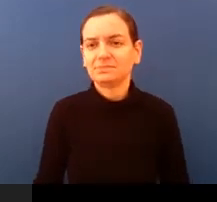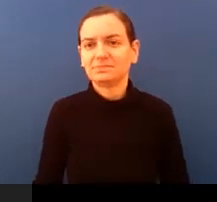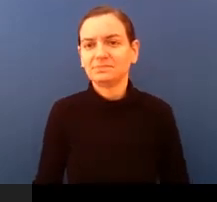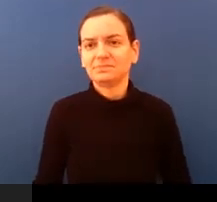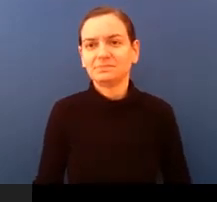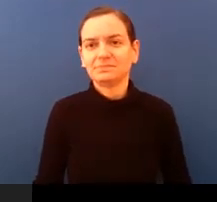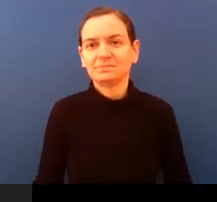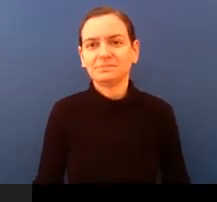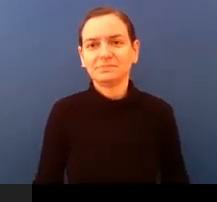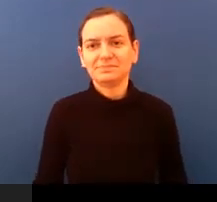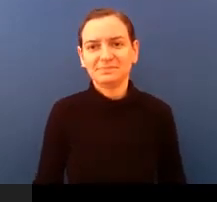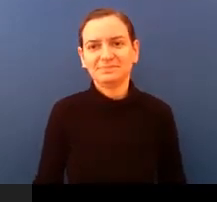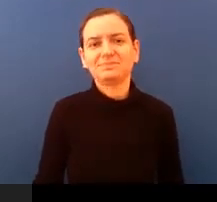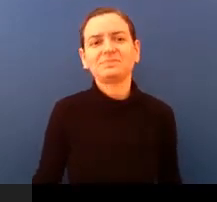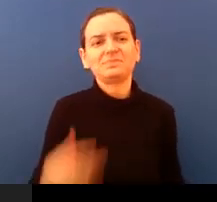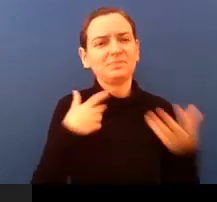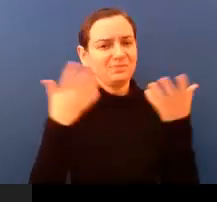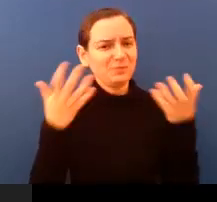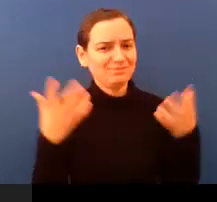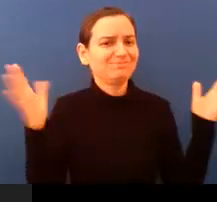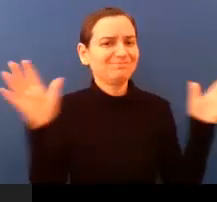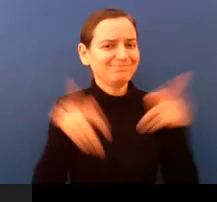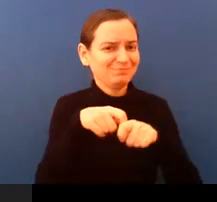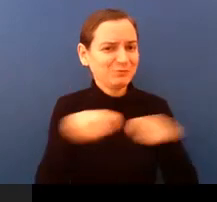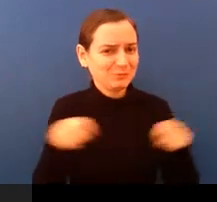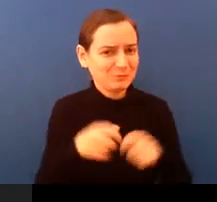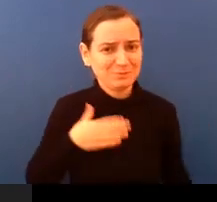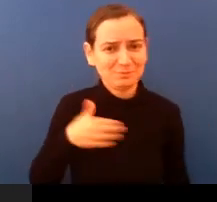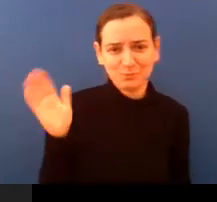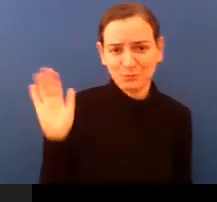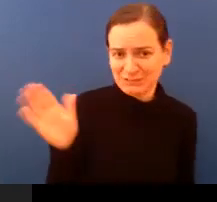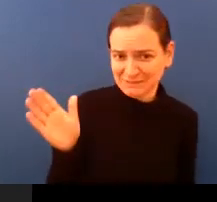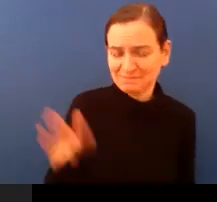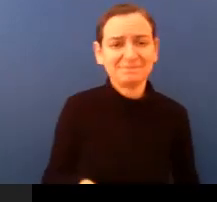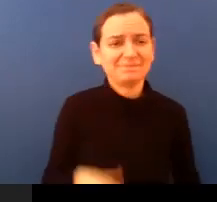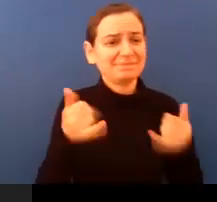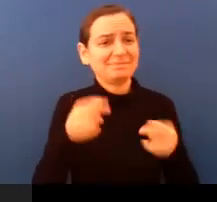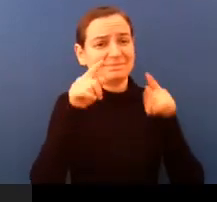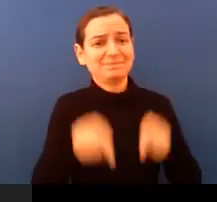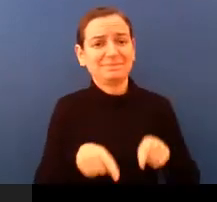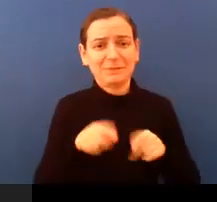Blind, who really helped me with this presentation. Grace Cummings,